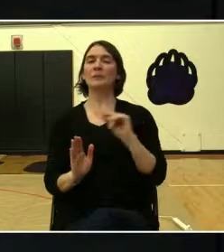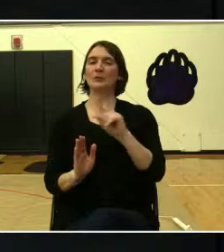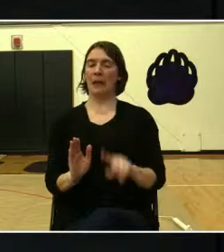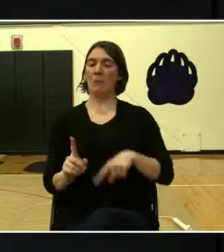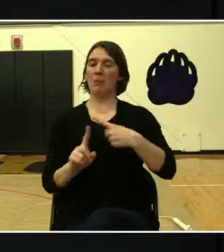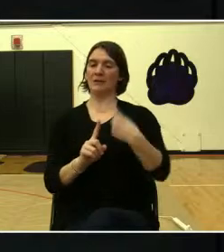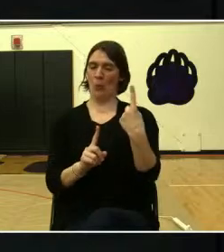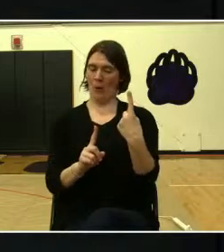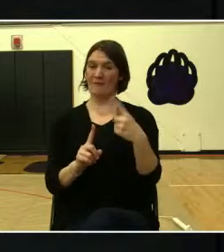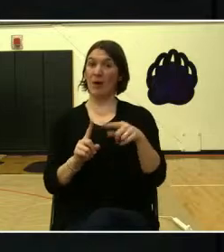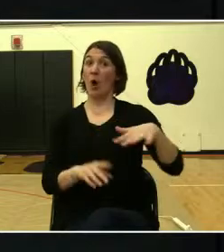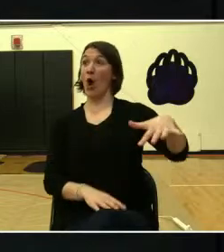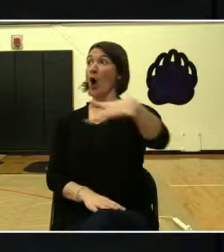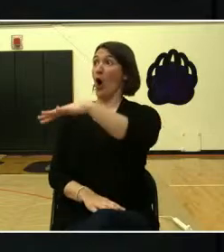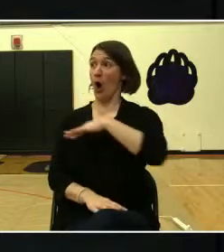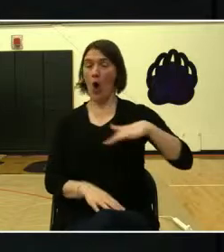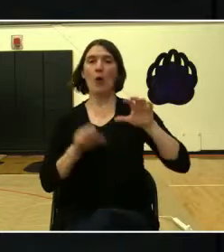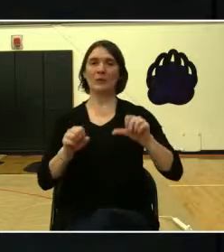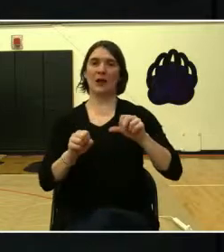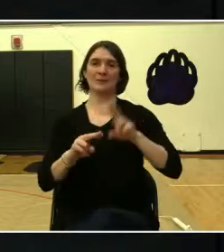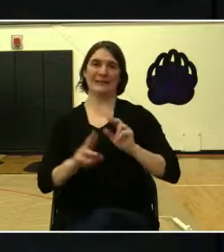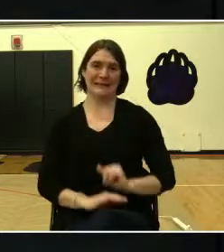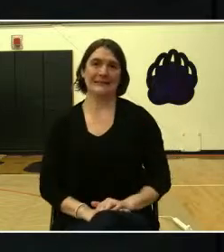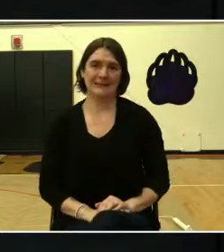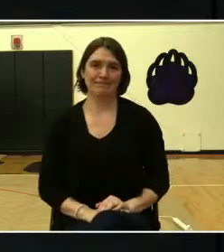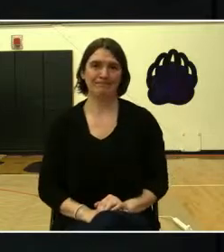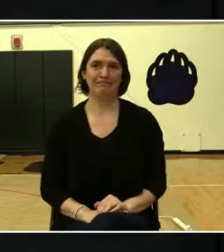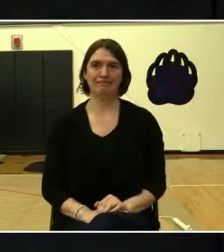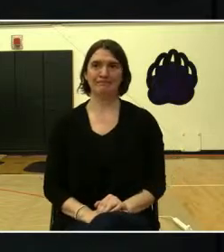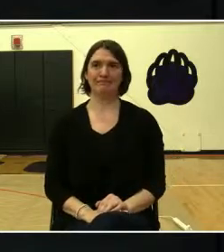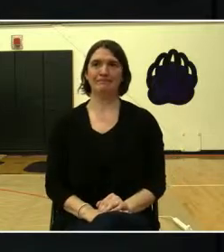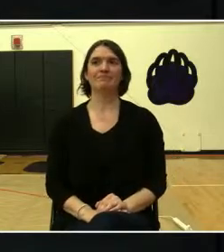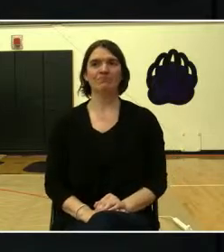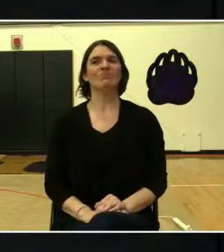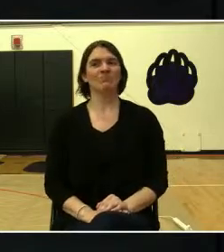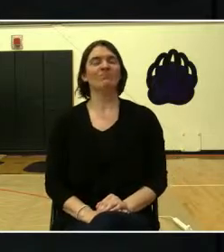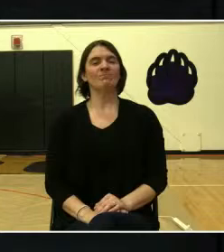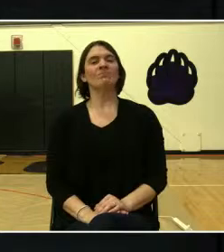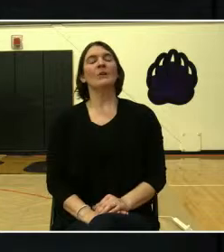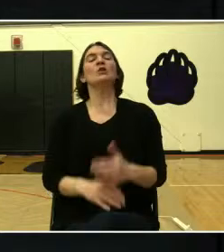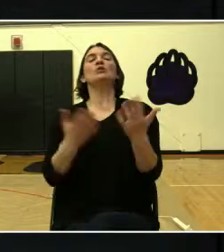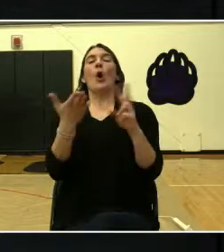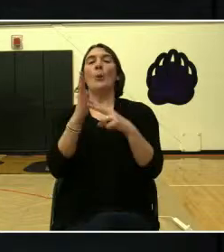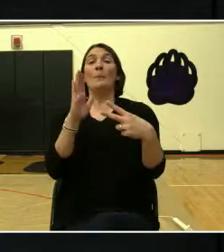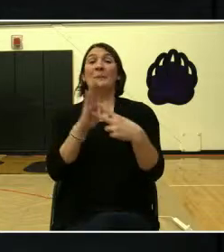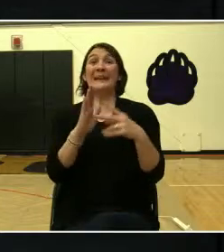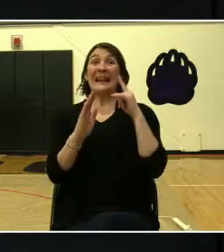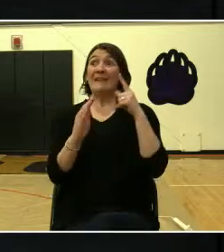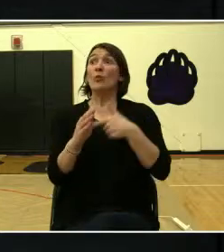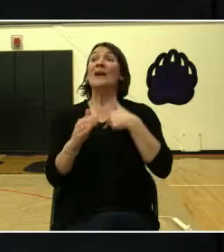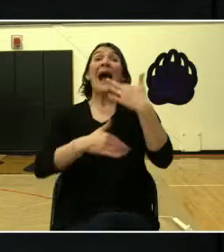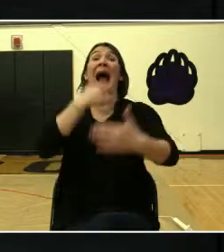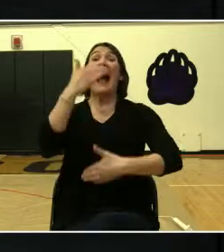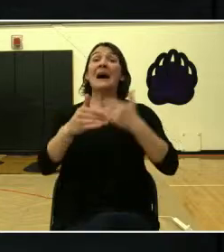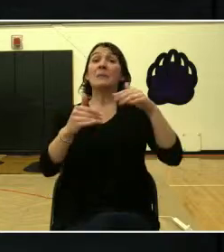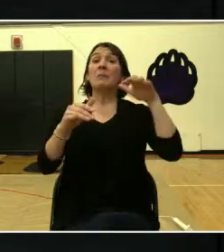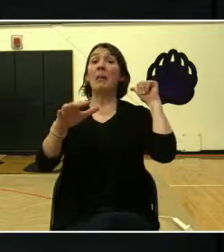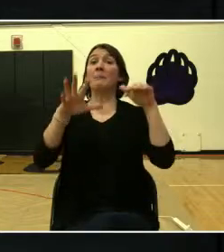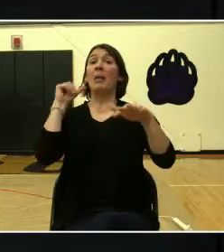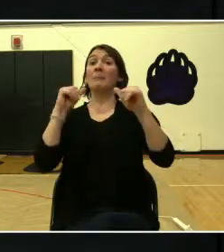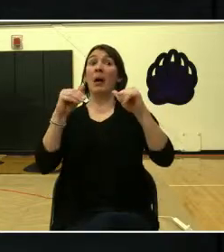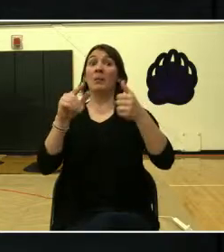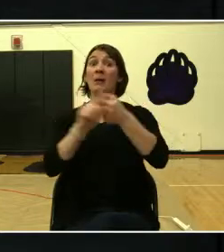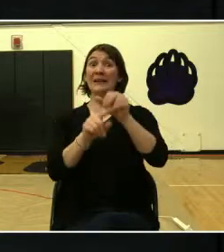one plus one of all potential members so to to the extent that we would drop below 77 at any